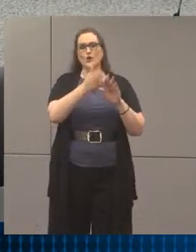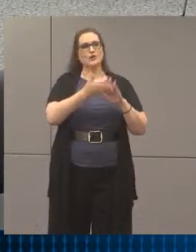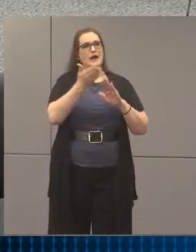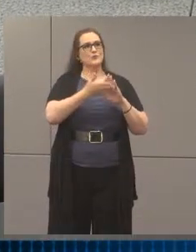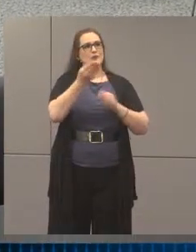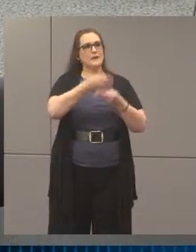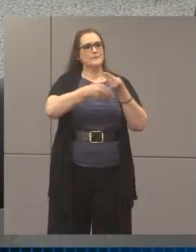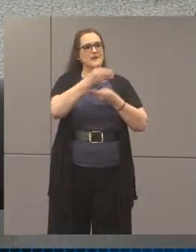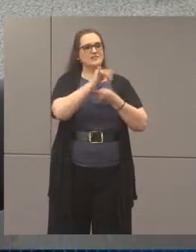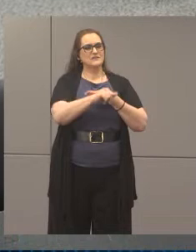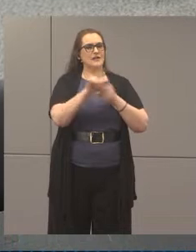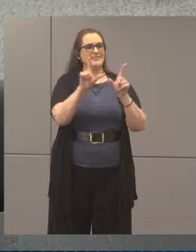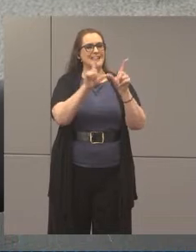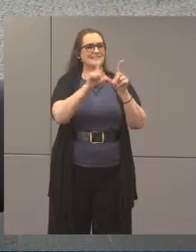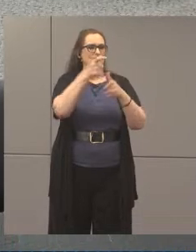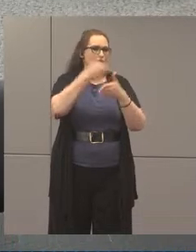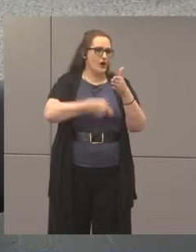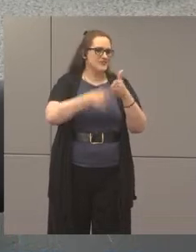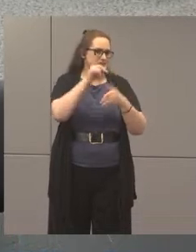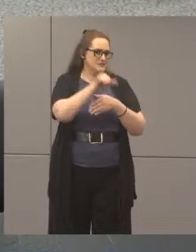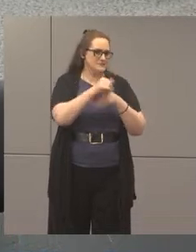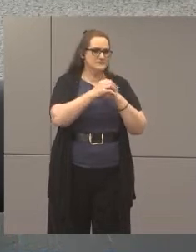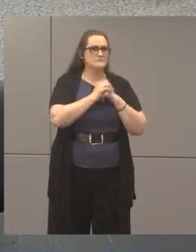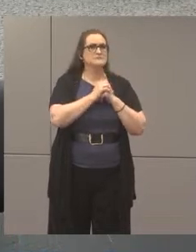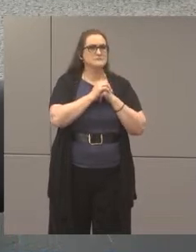budget, licensing costs.